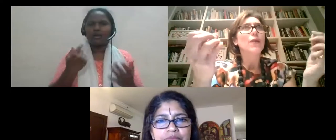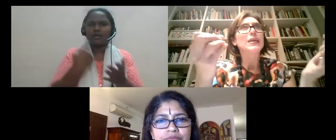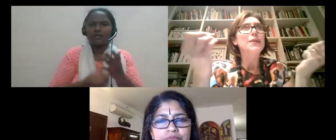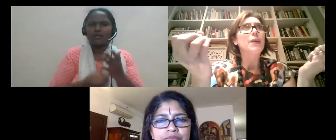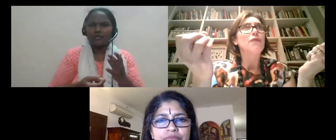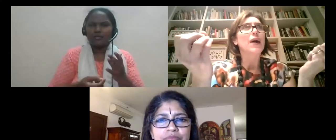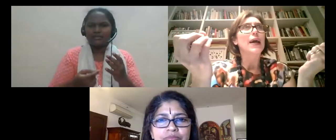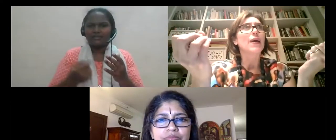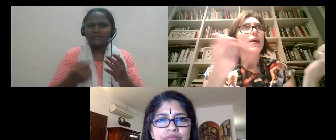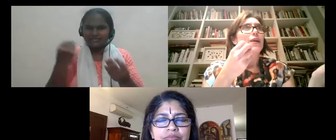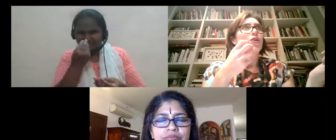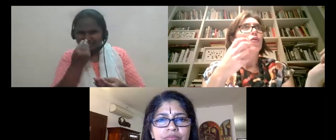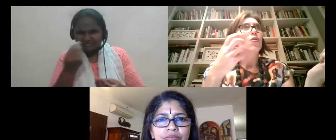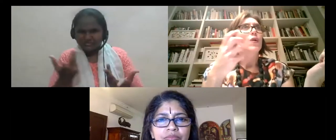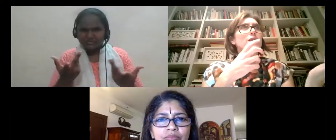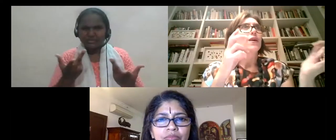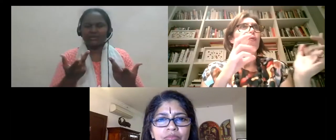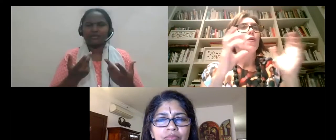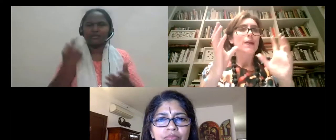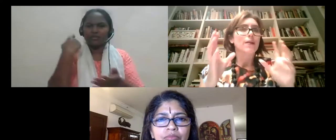can we simplify, you know,